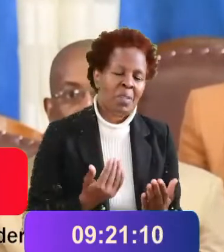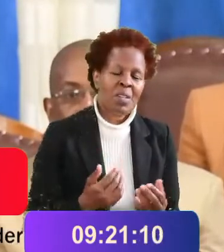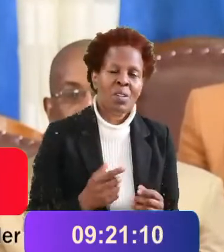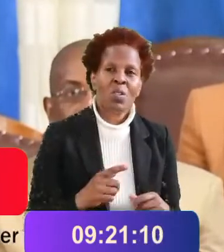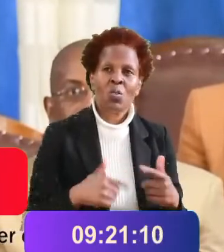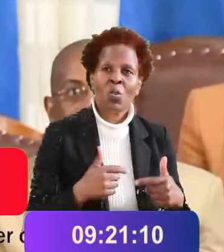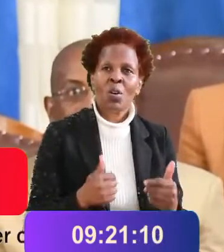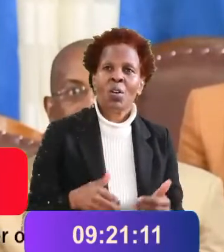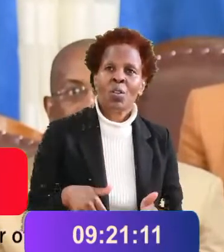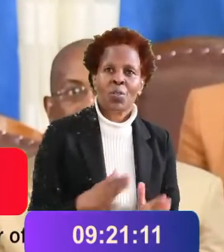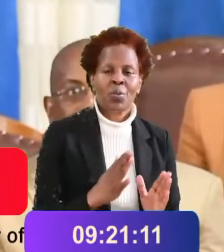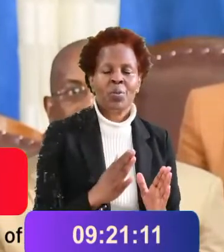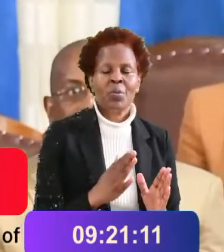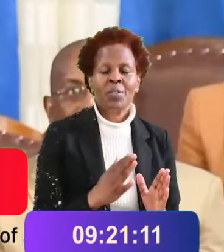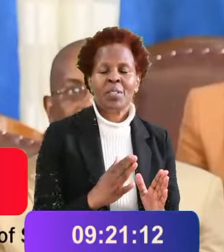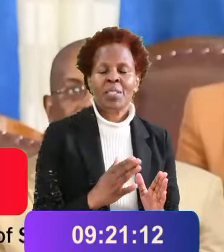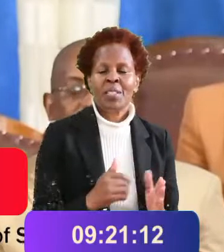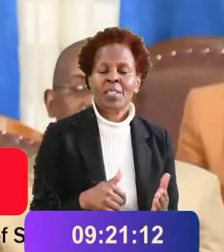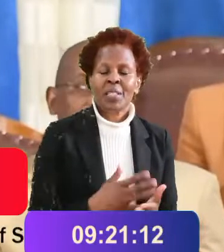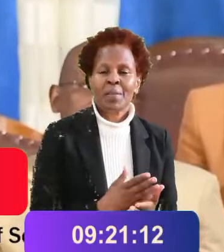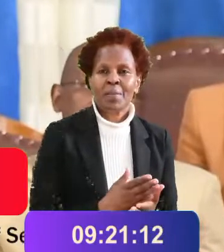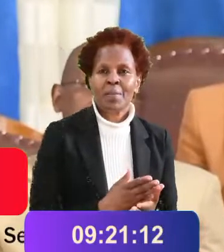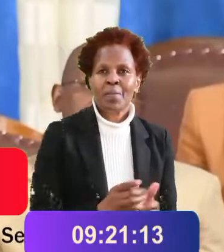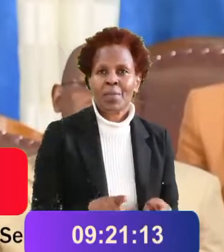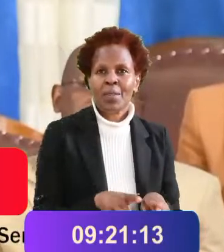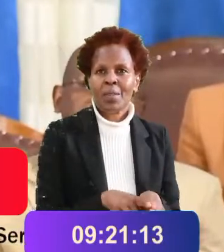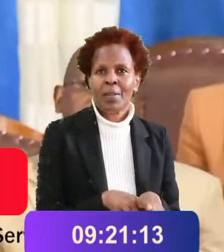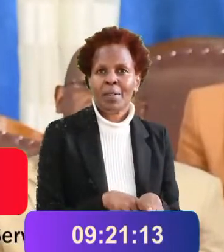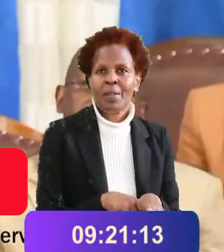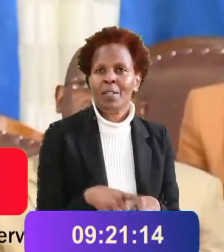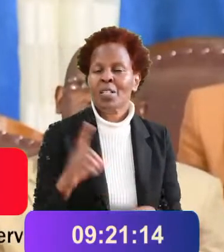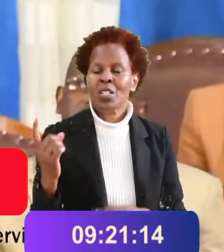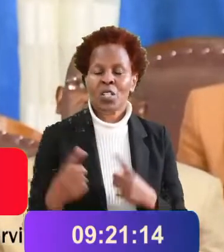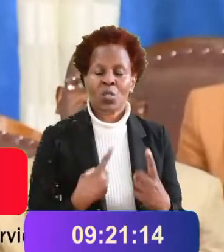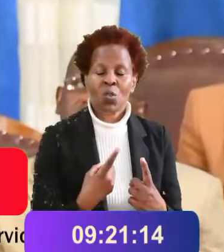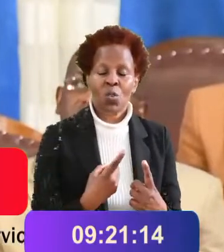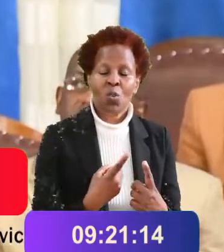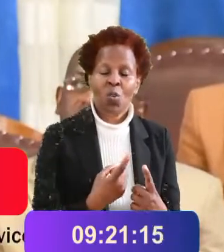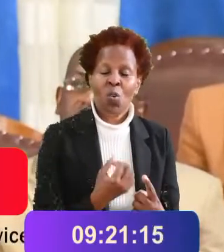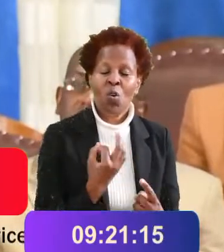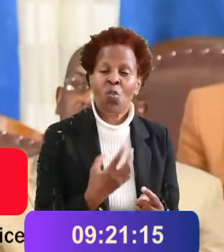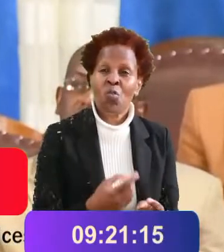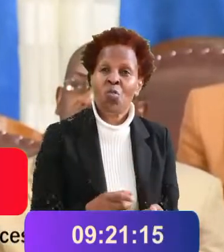the same circumstance together. I'm talking about Joshua